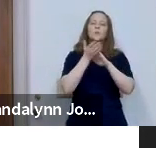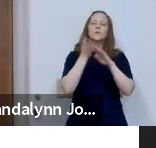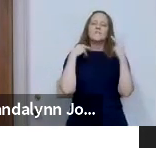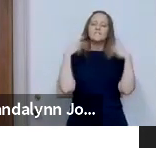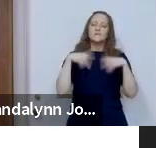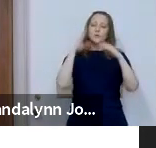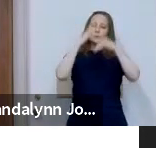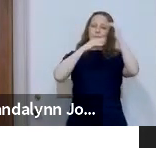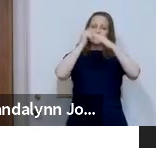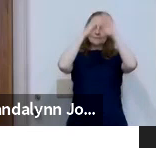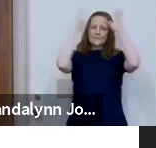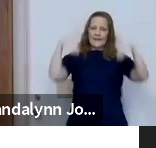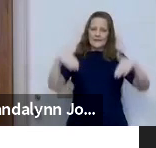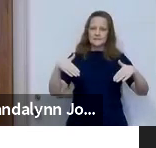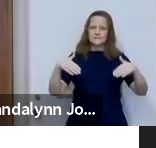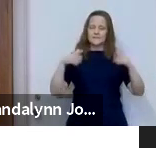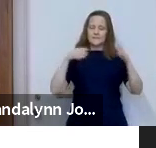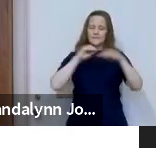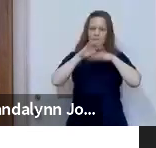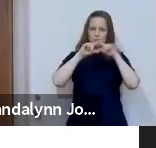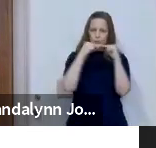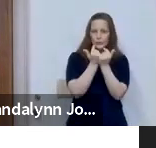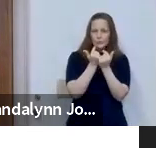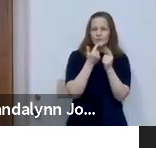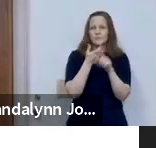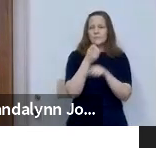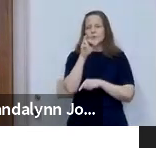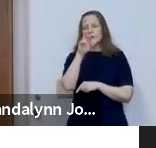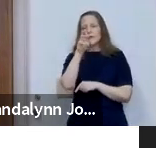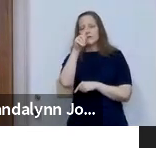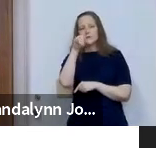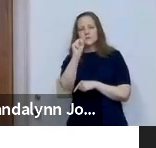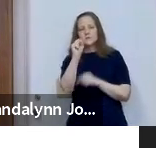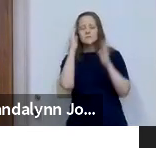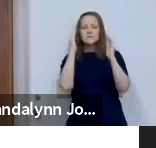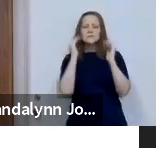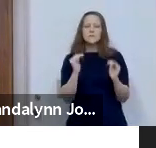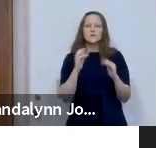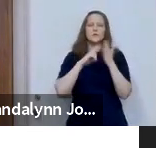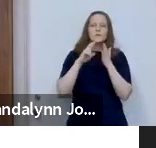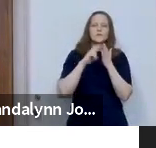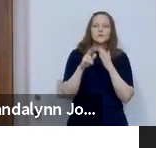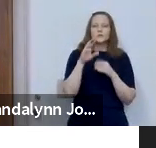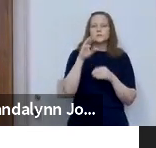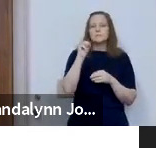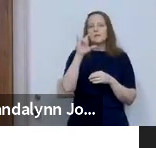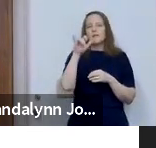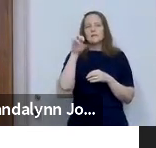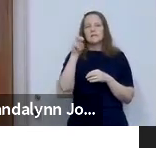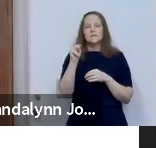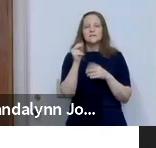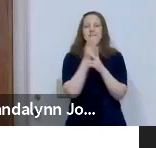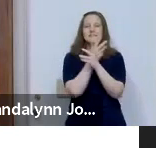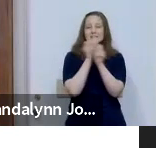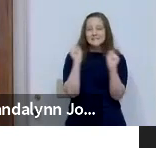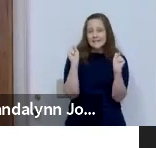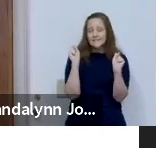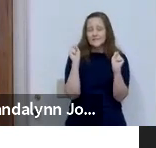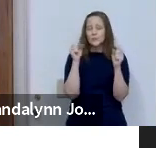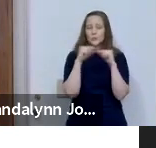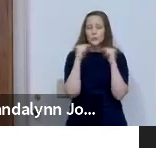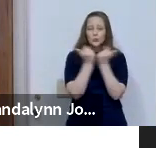Plant Advisory Group is led by David Reynolds. Our Research Advisory Group by Mark McClellan. Our Safety and Incident Management Group by